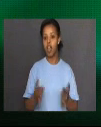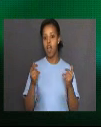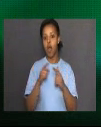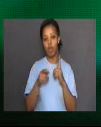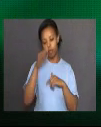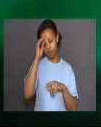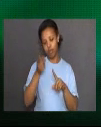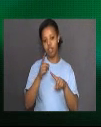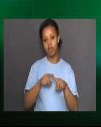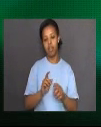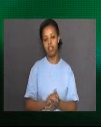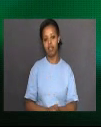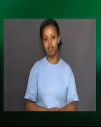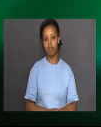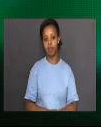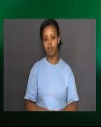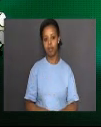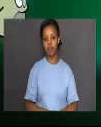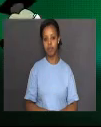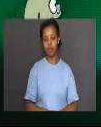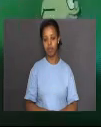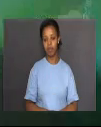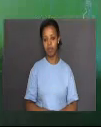Let's get back to our lesson.